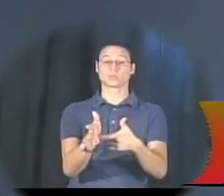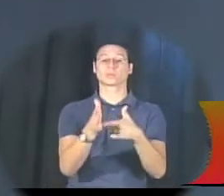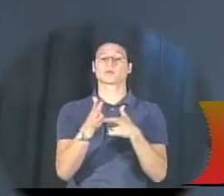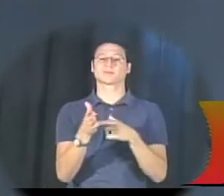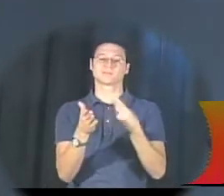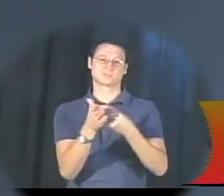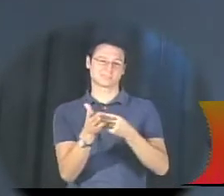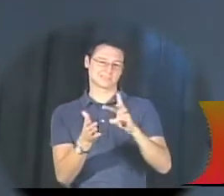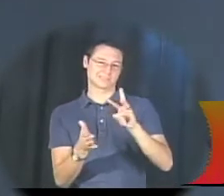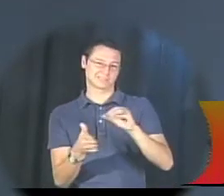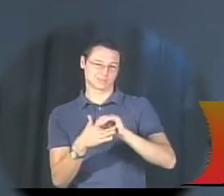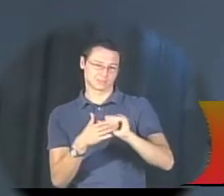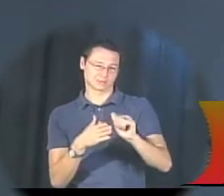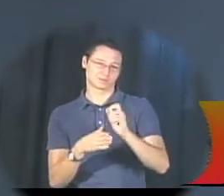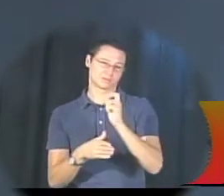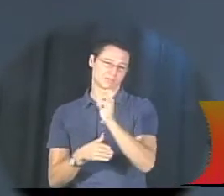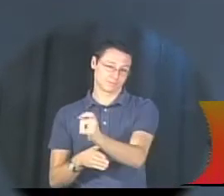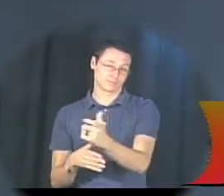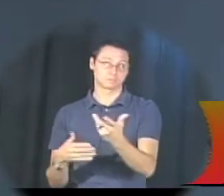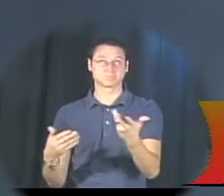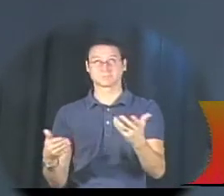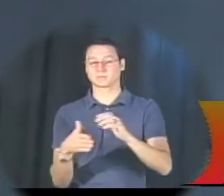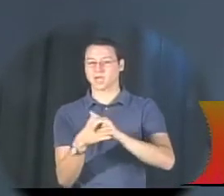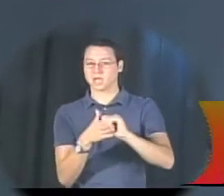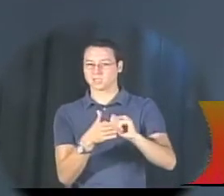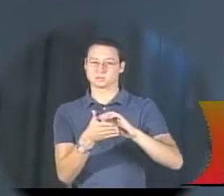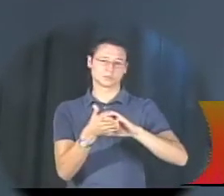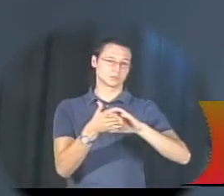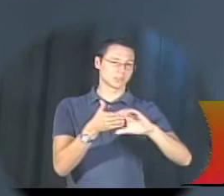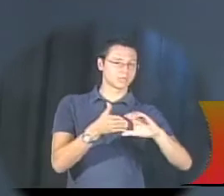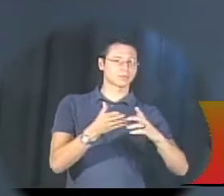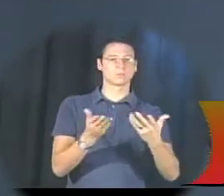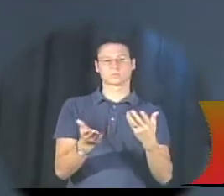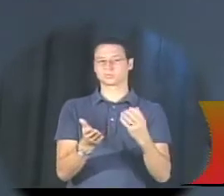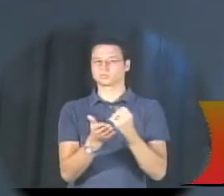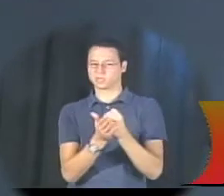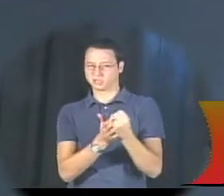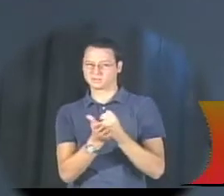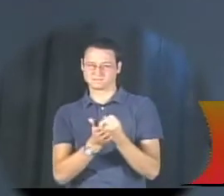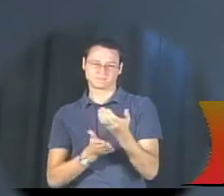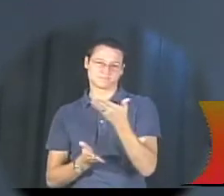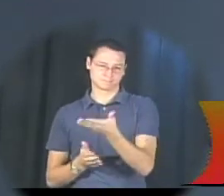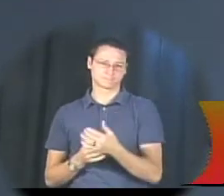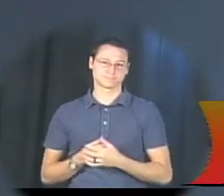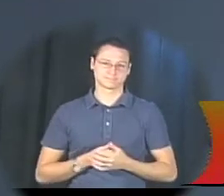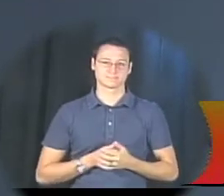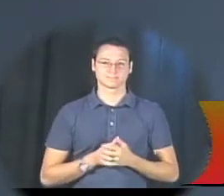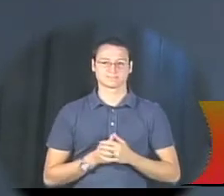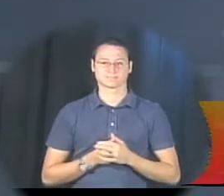of $60 is required, either by cash, check, money order, or credit card.